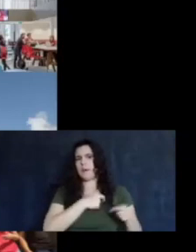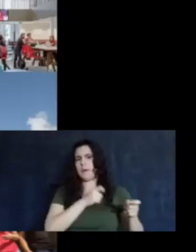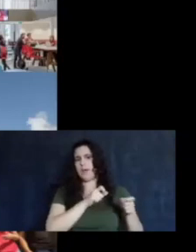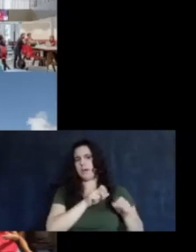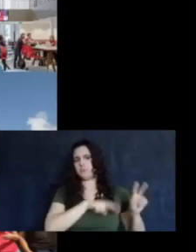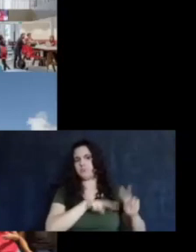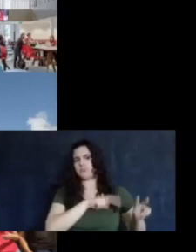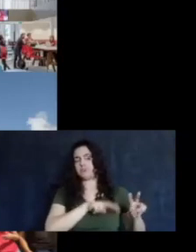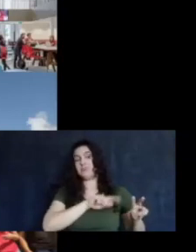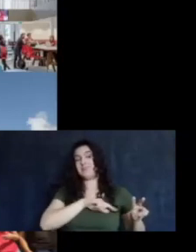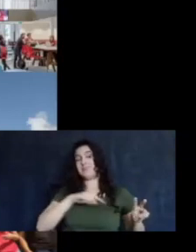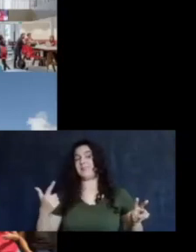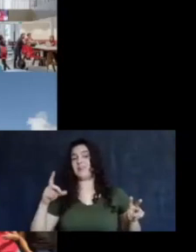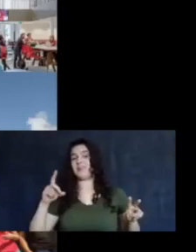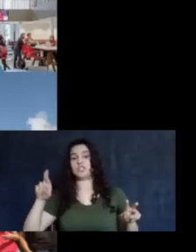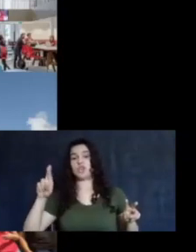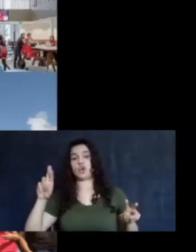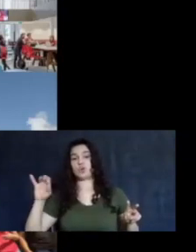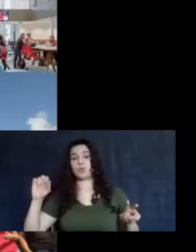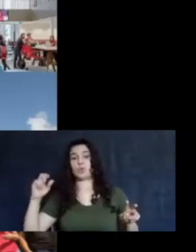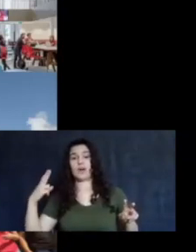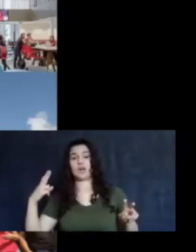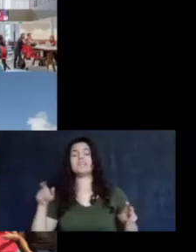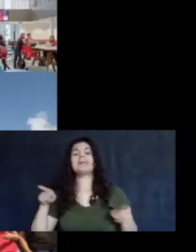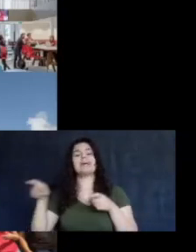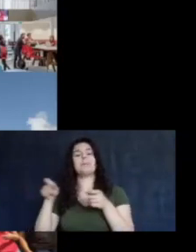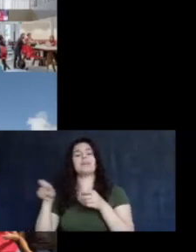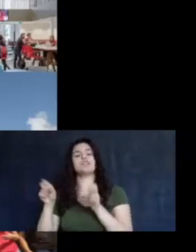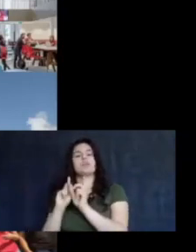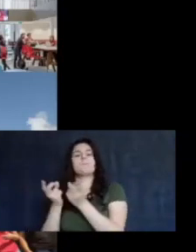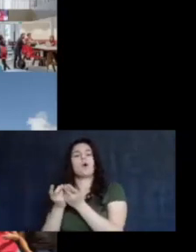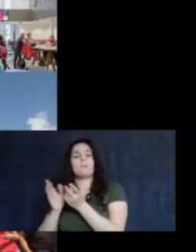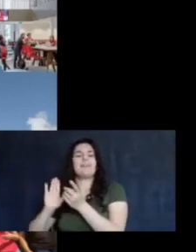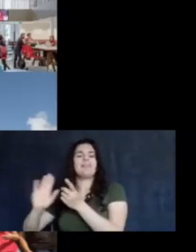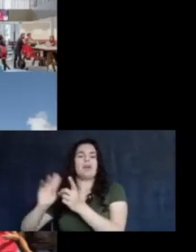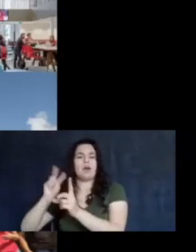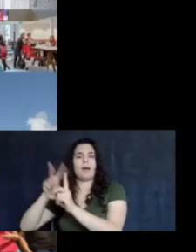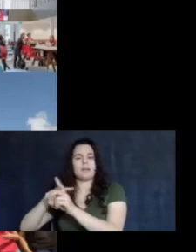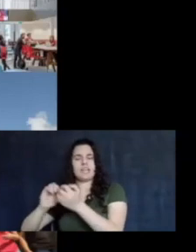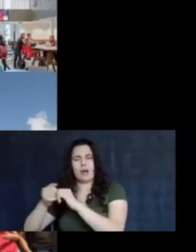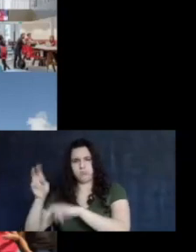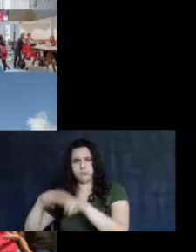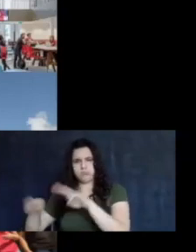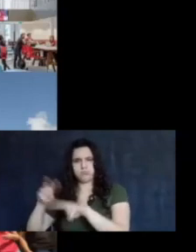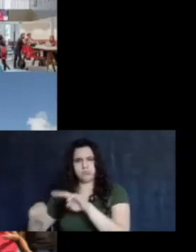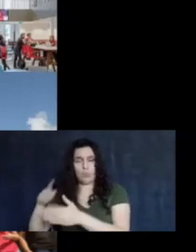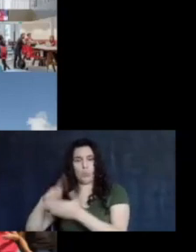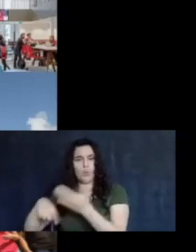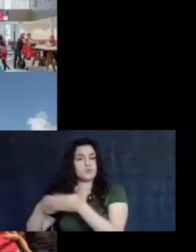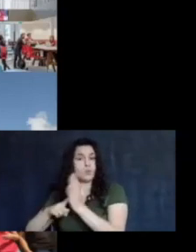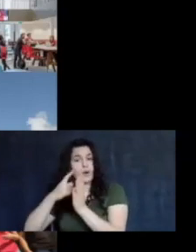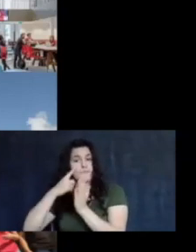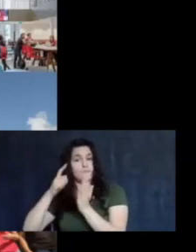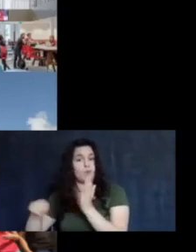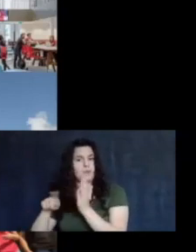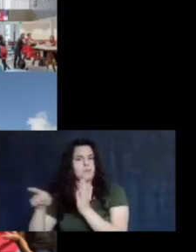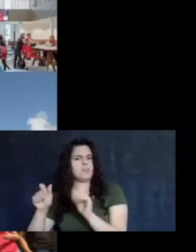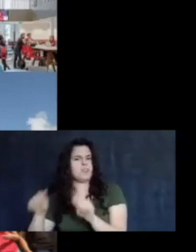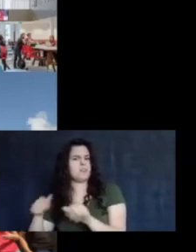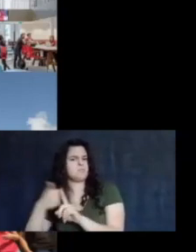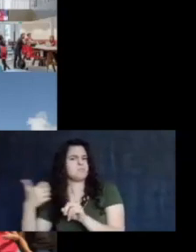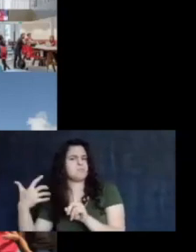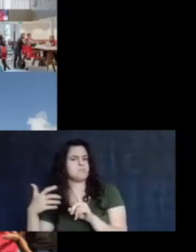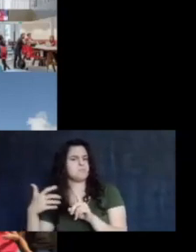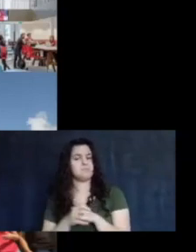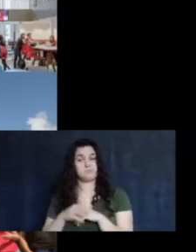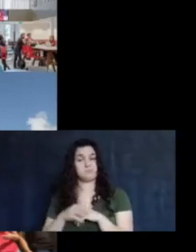Dr. Welch manages the departmental application, and I'm sure he'll kind of go into what's required on the departmental application.